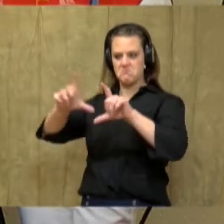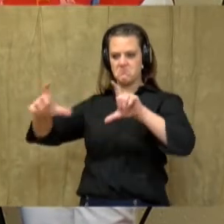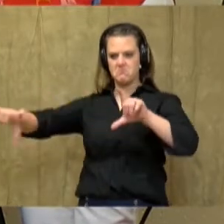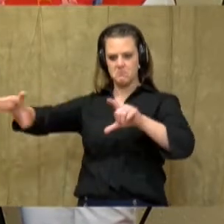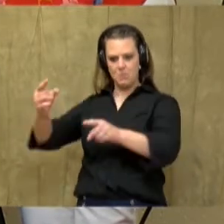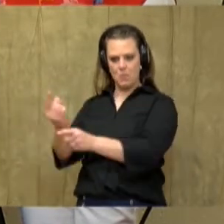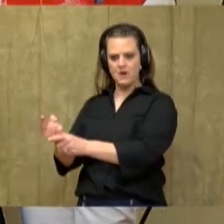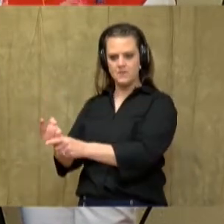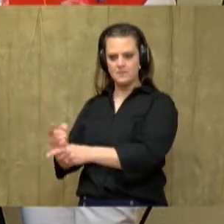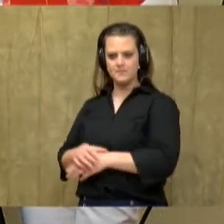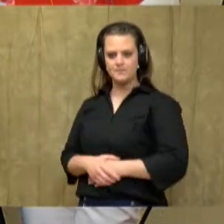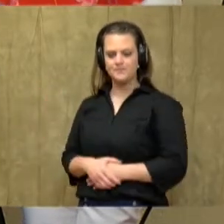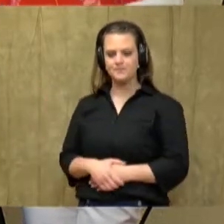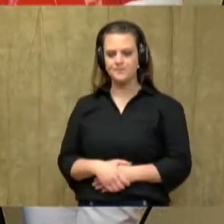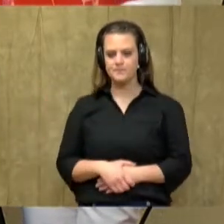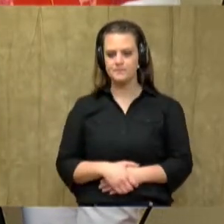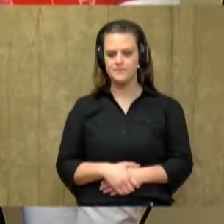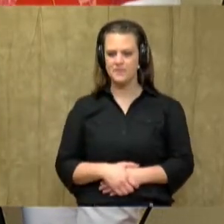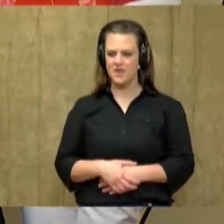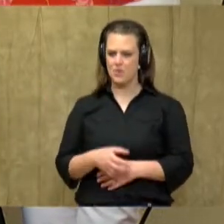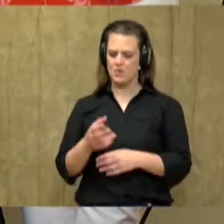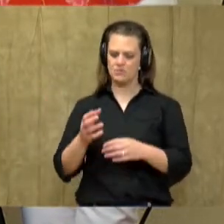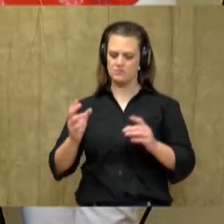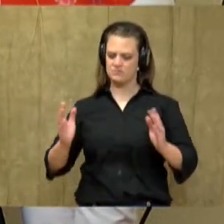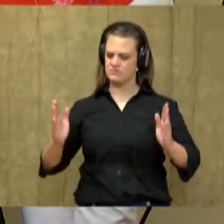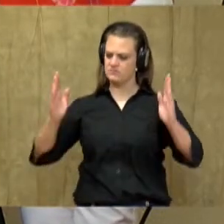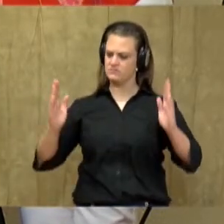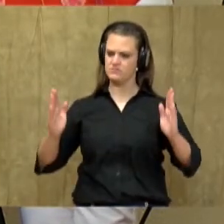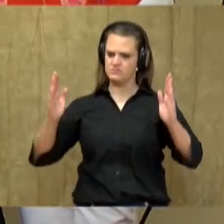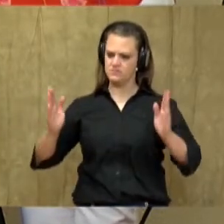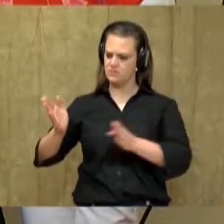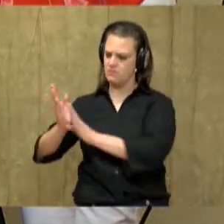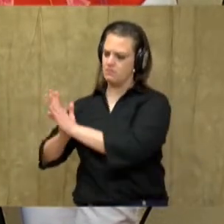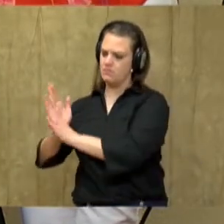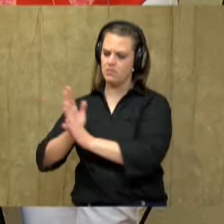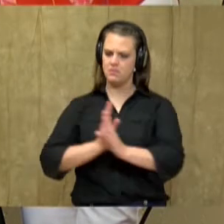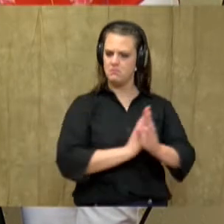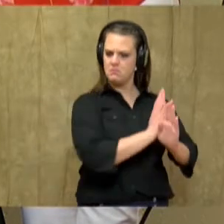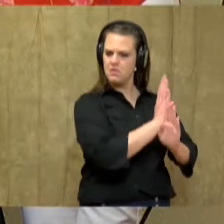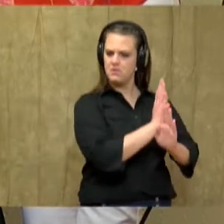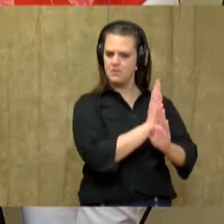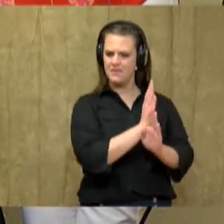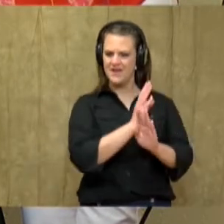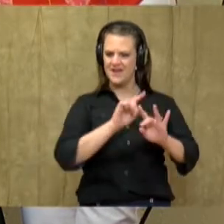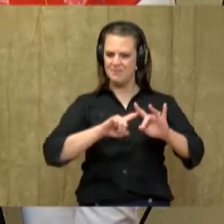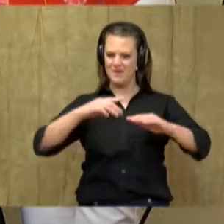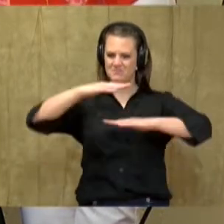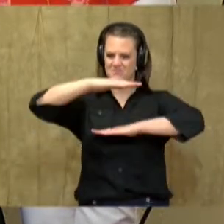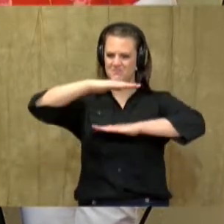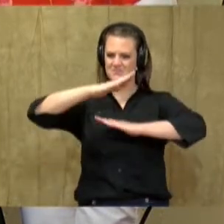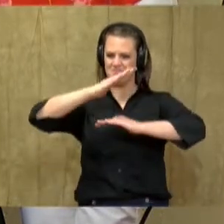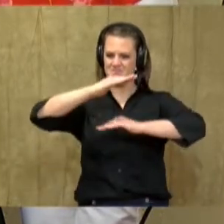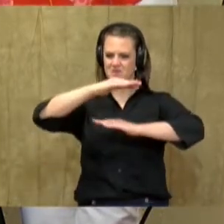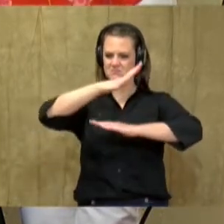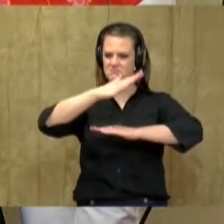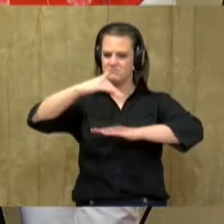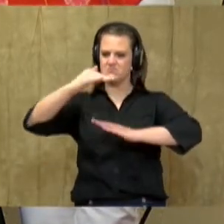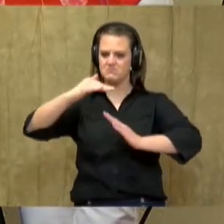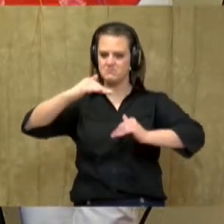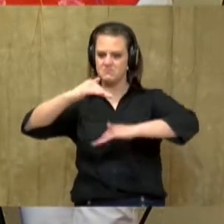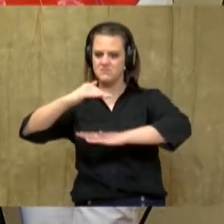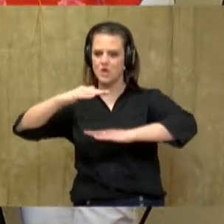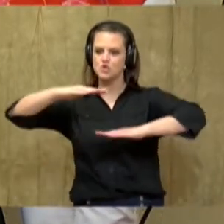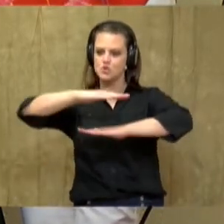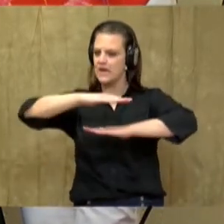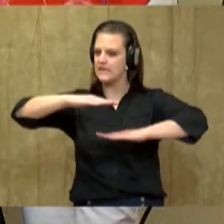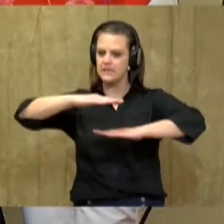something. Well, it has 2 straight sides, right? One on each end, but the top isn't a straight